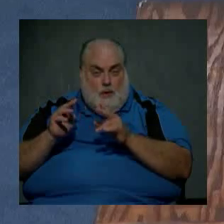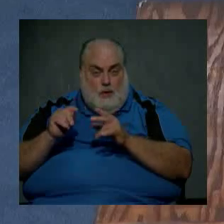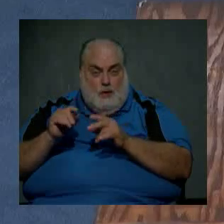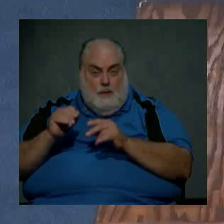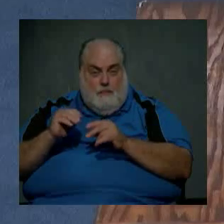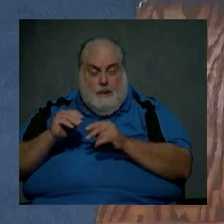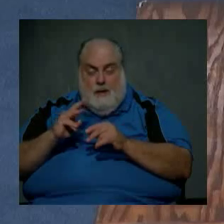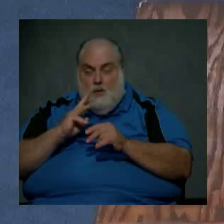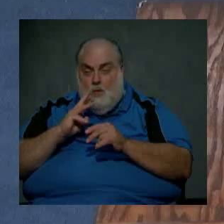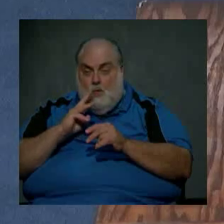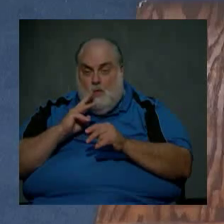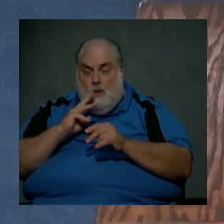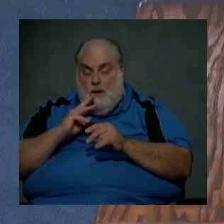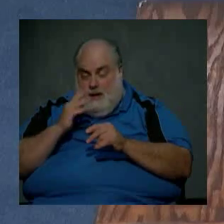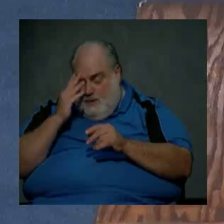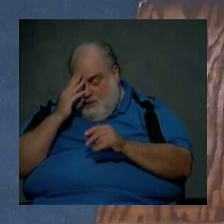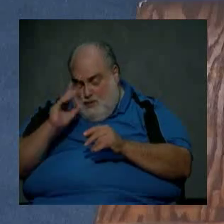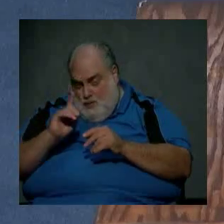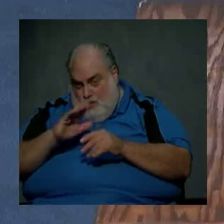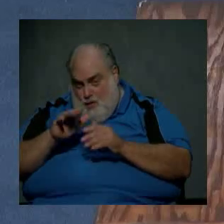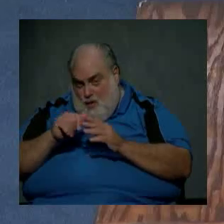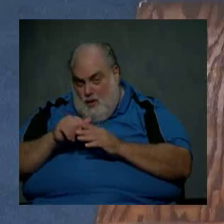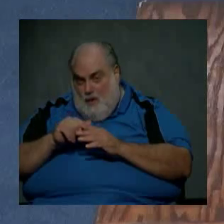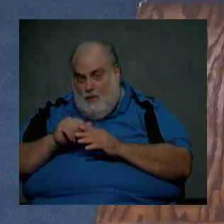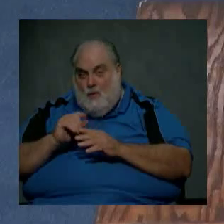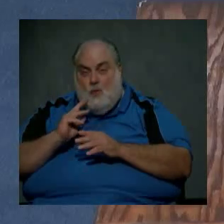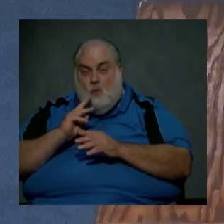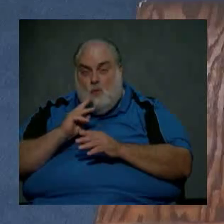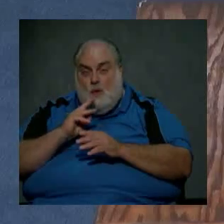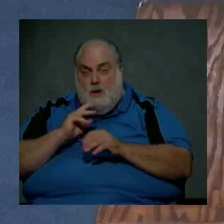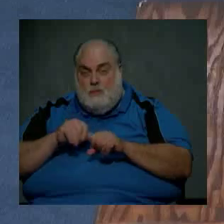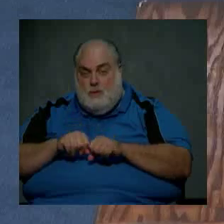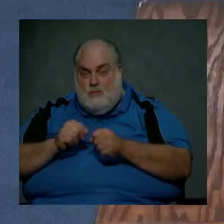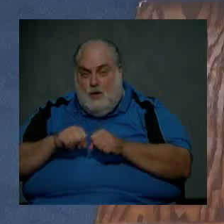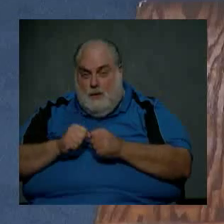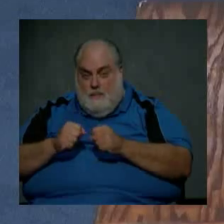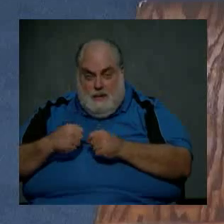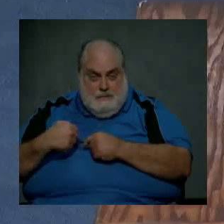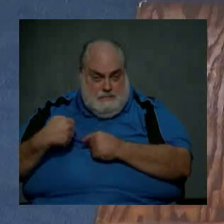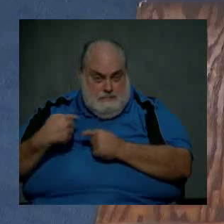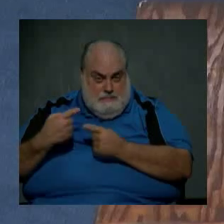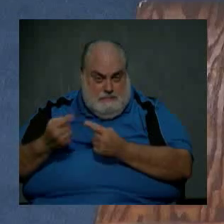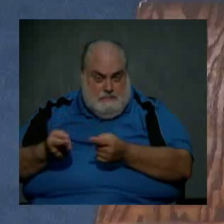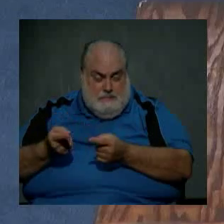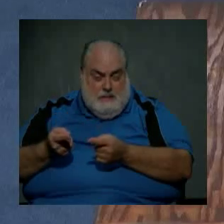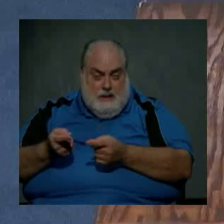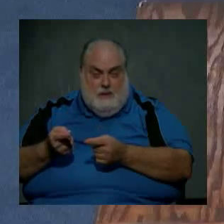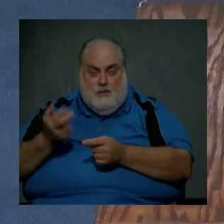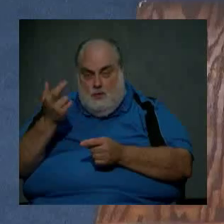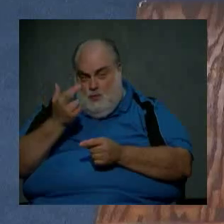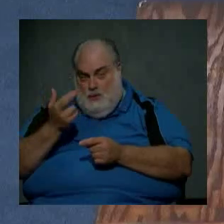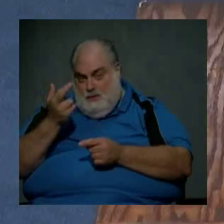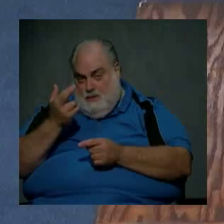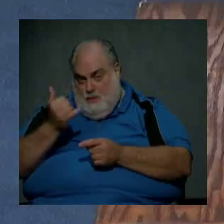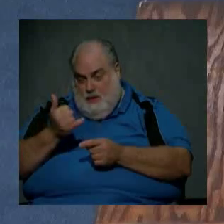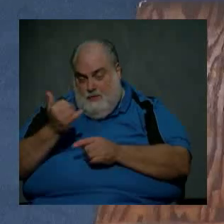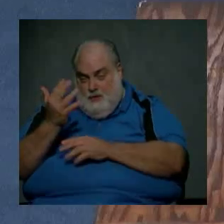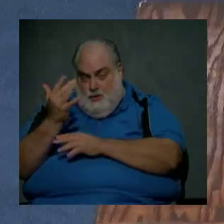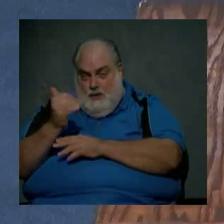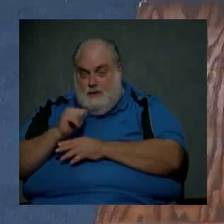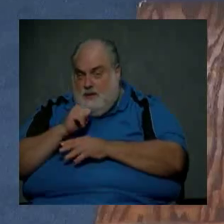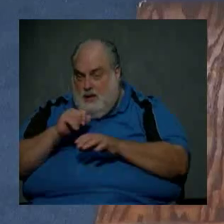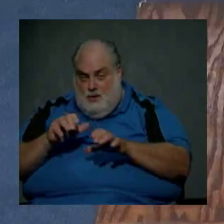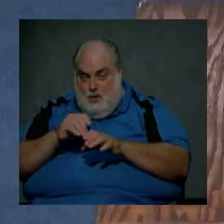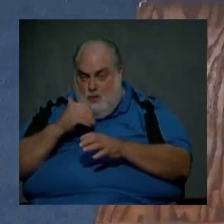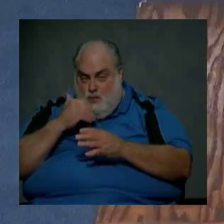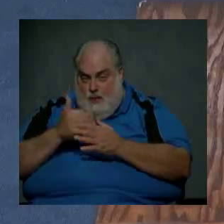sprinkler systems, which I don't know where all the sprinklers are broken, but they have been for some time, so that might have contributed to the trees not doing